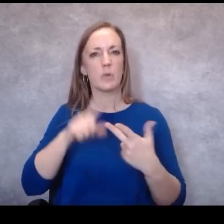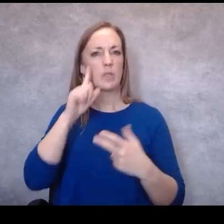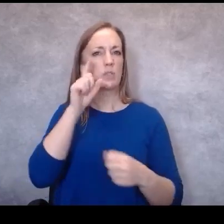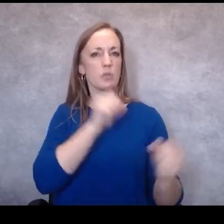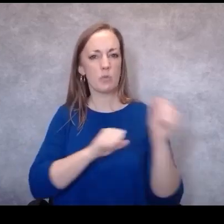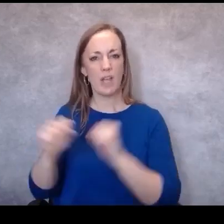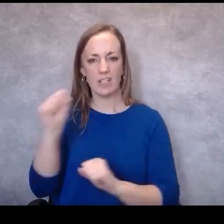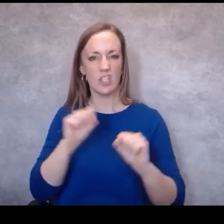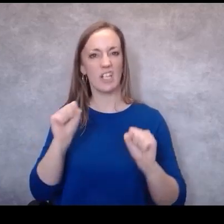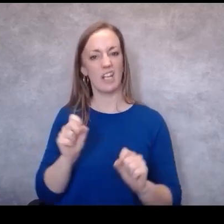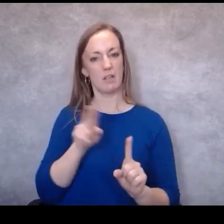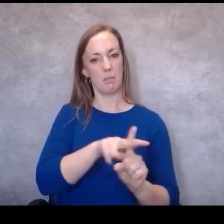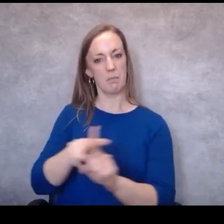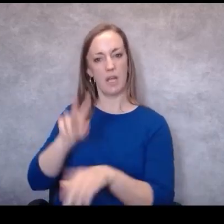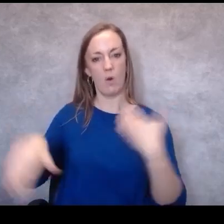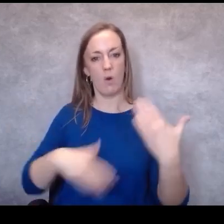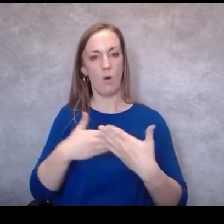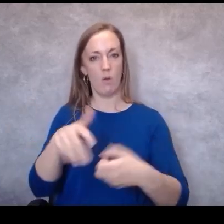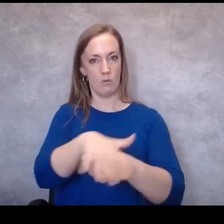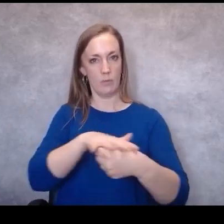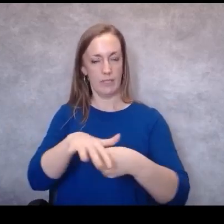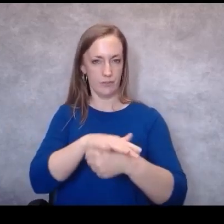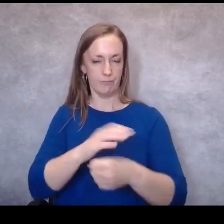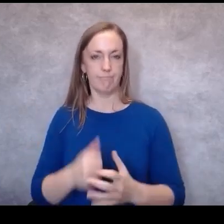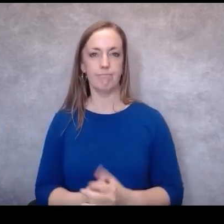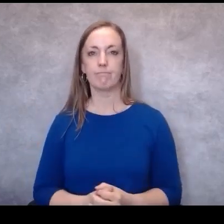all locations.